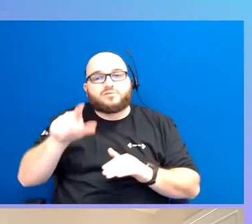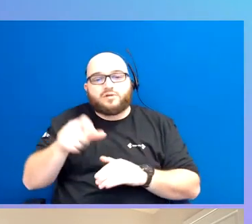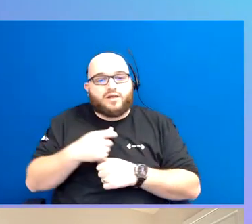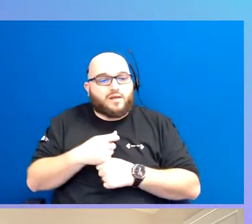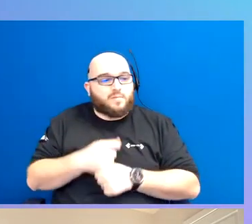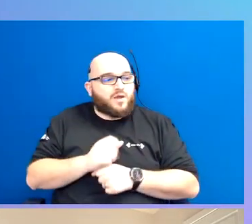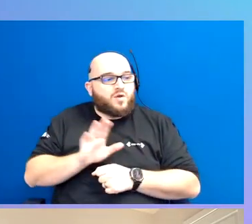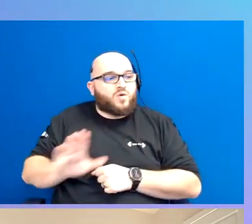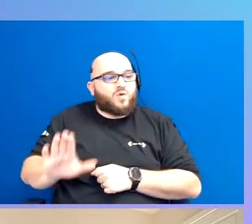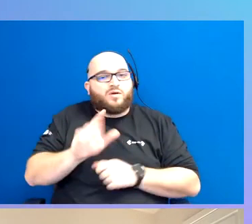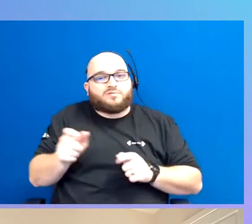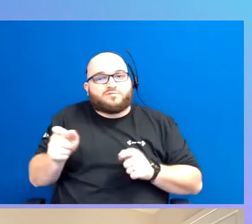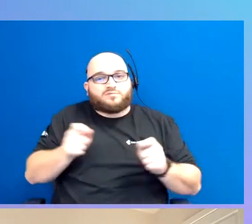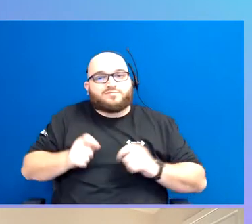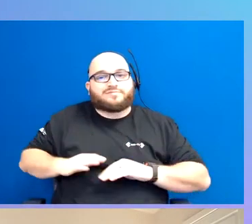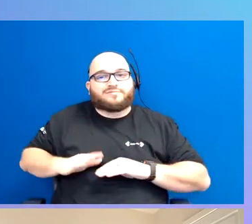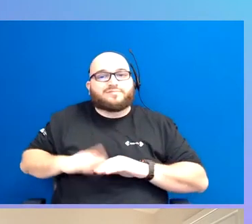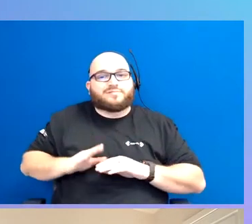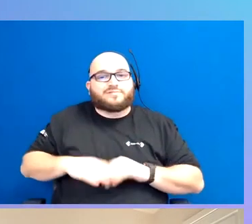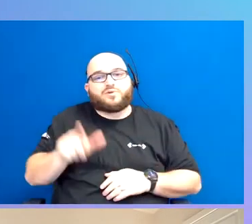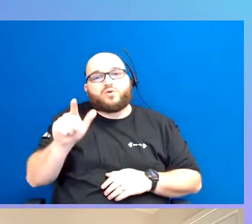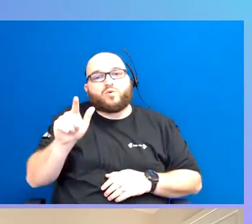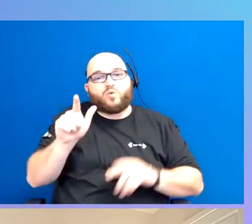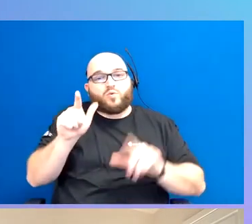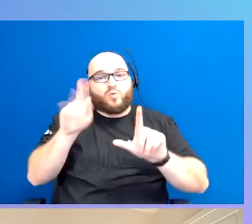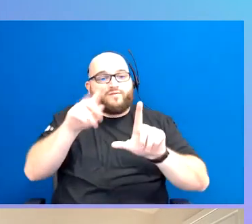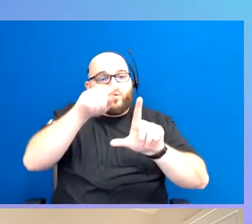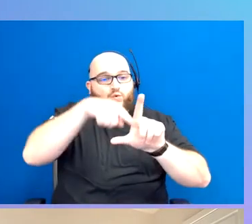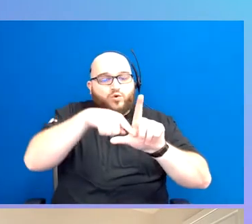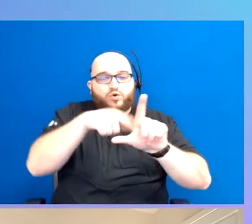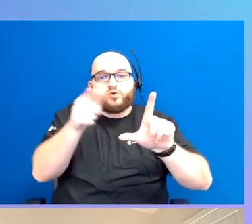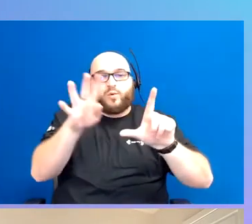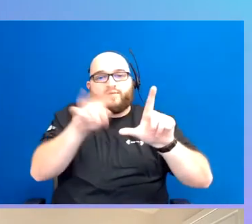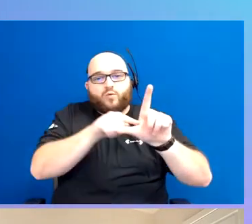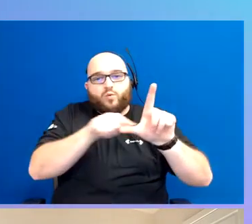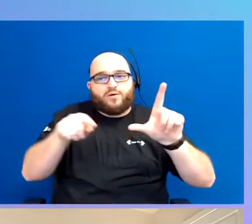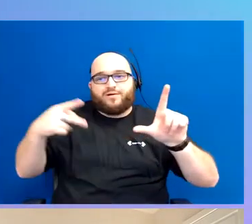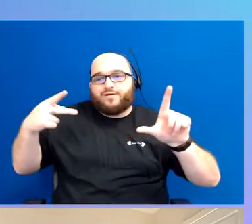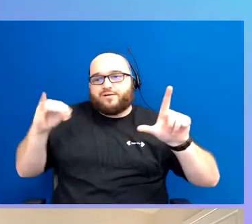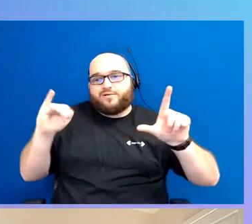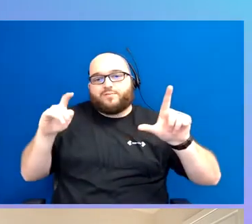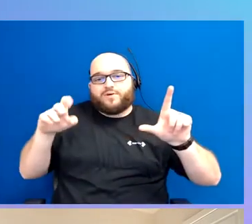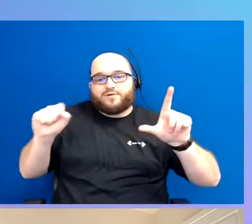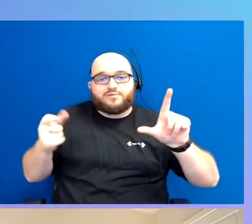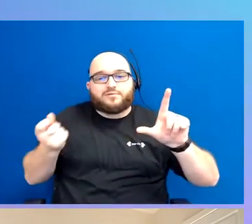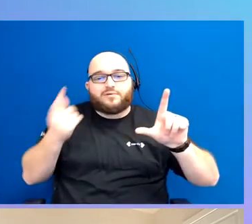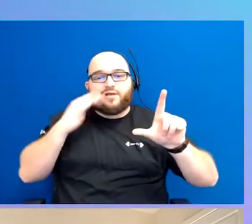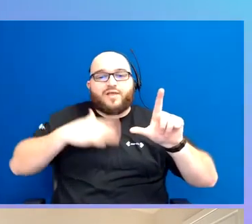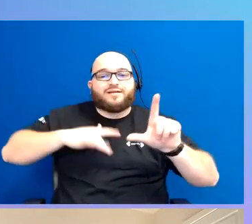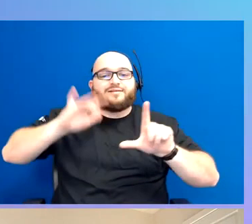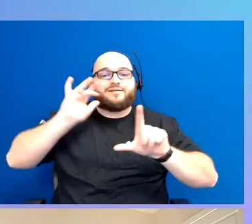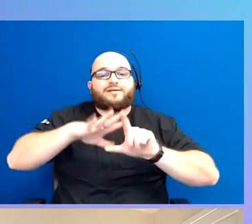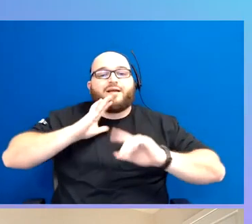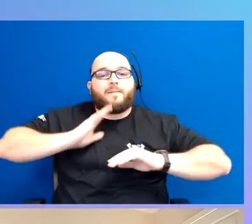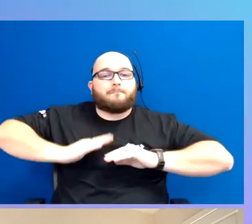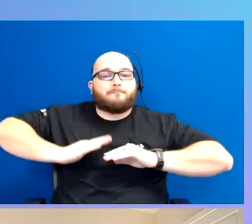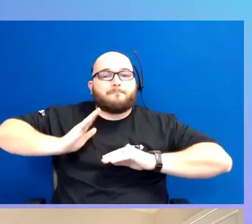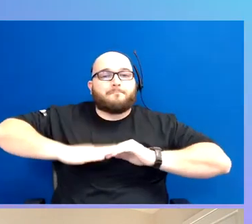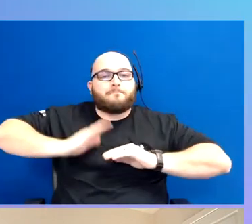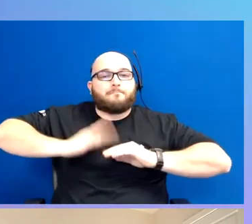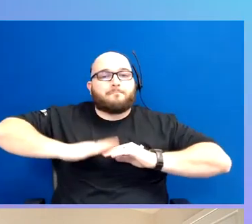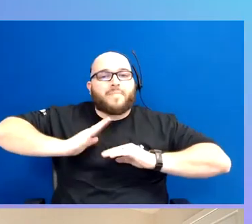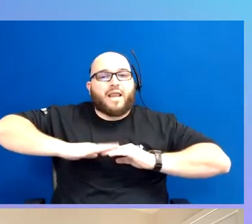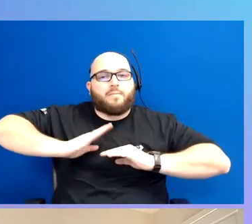make your controls at least 24 by 24 pixels. Now, again, this is touch target size minimum. We highly